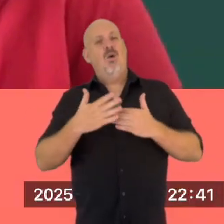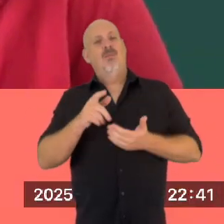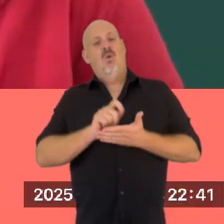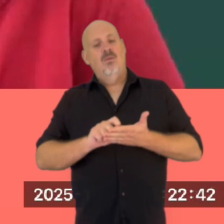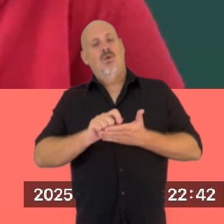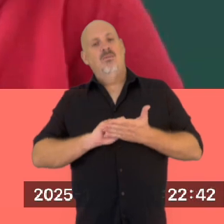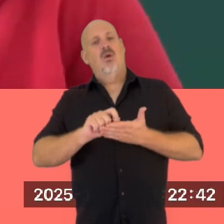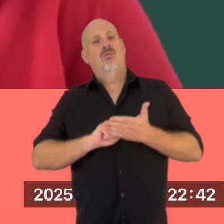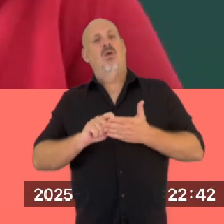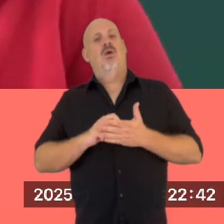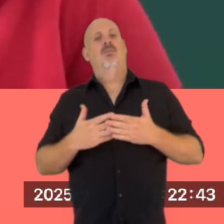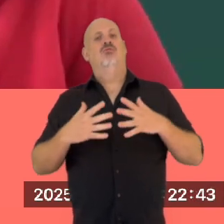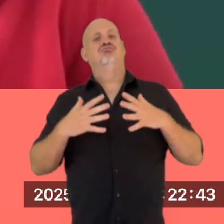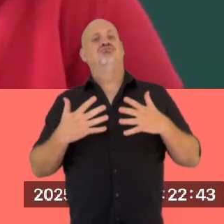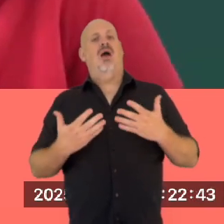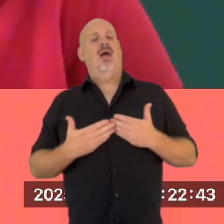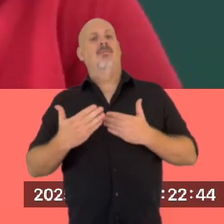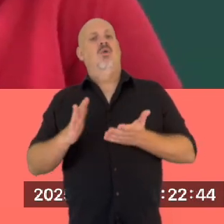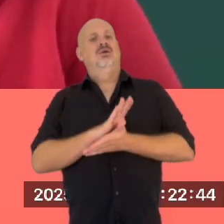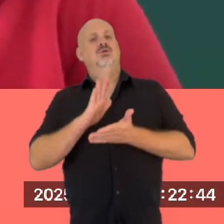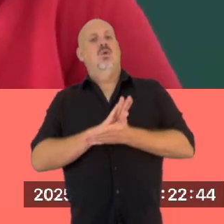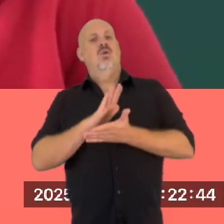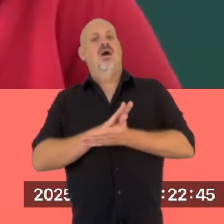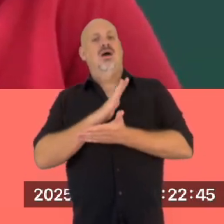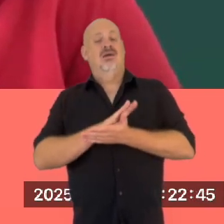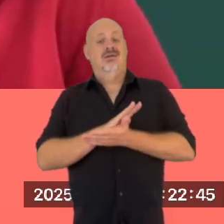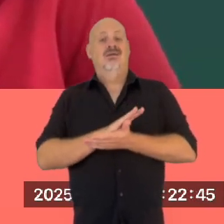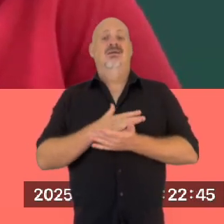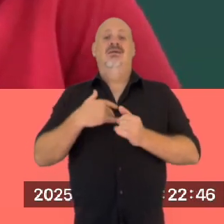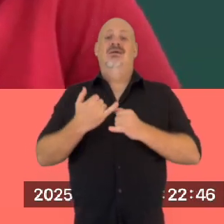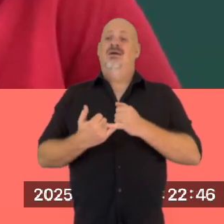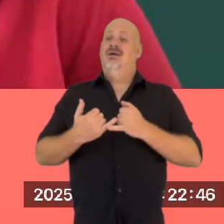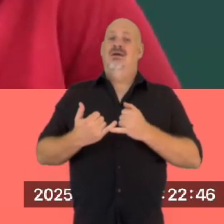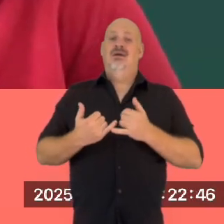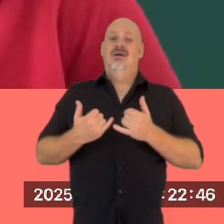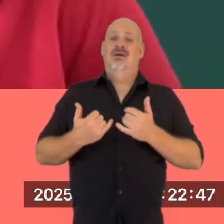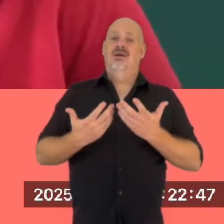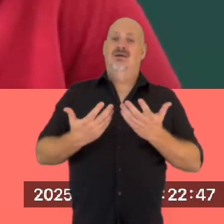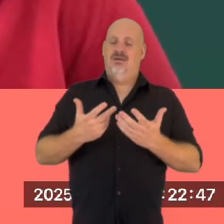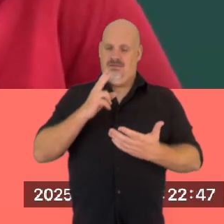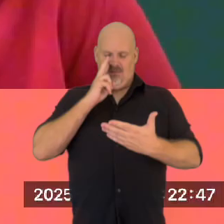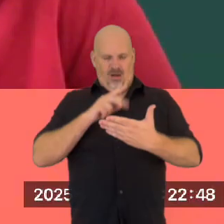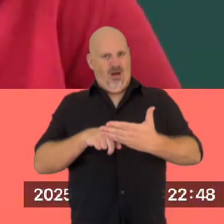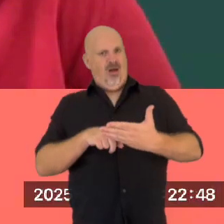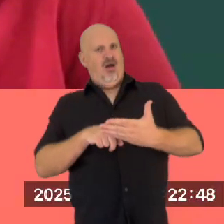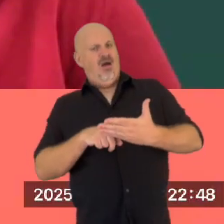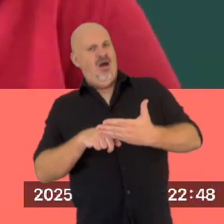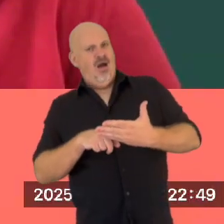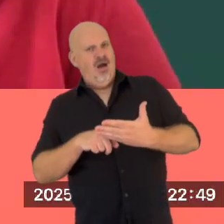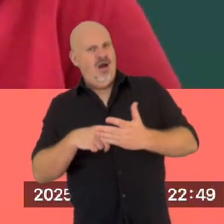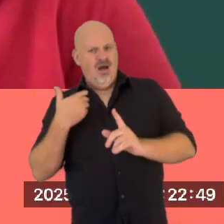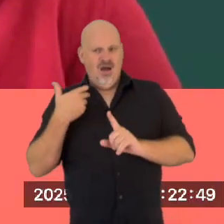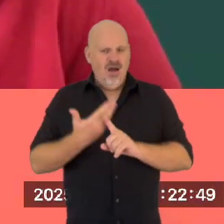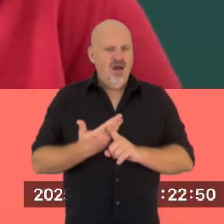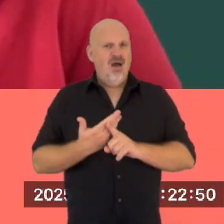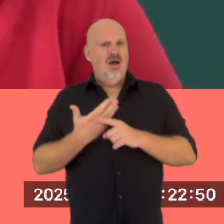the more you play with it, the more you relax, and the more you enjoy it, the more the results will be, kind of